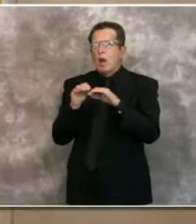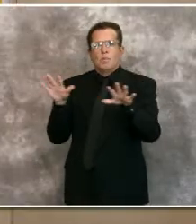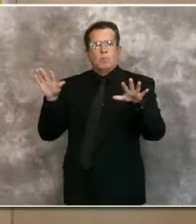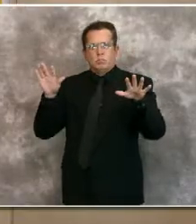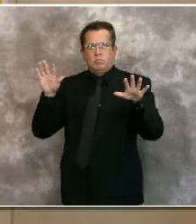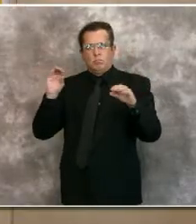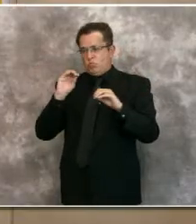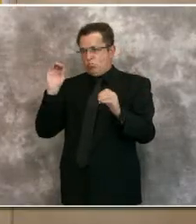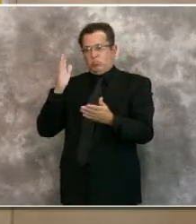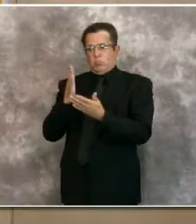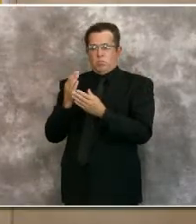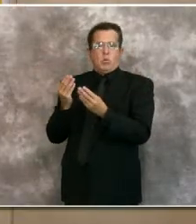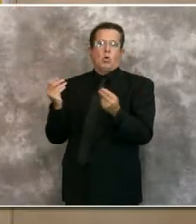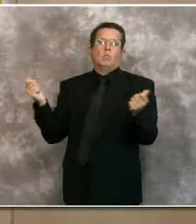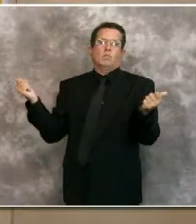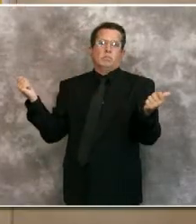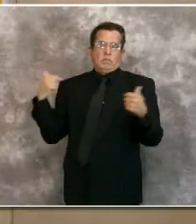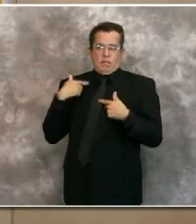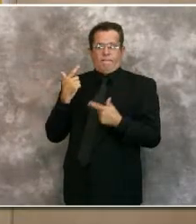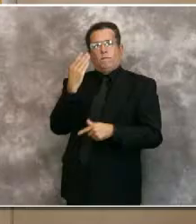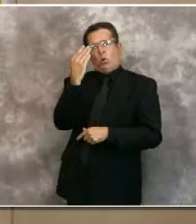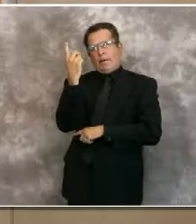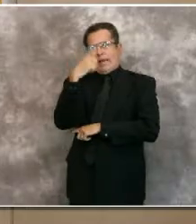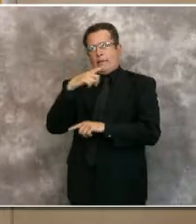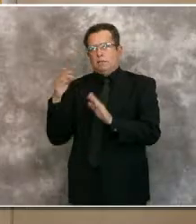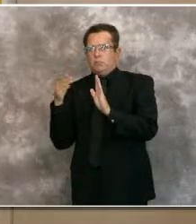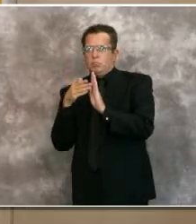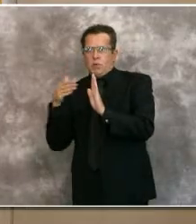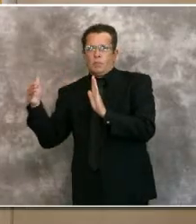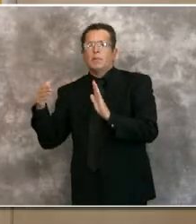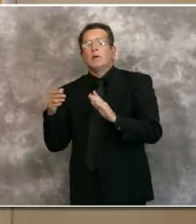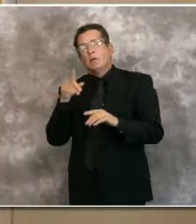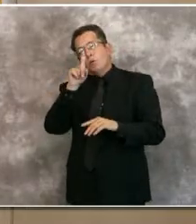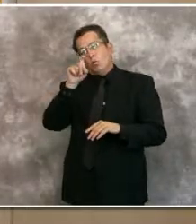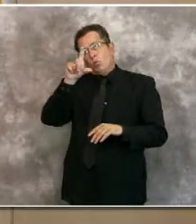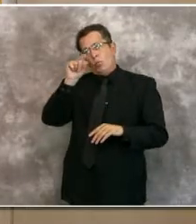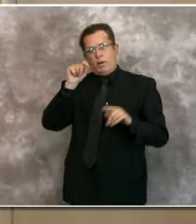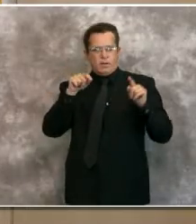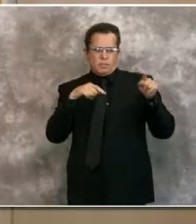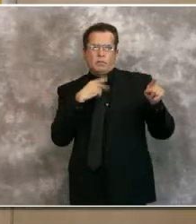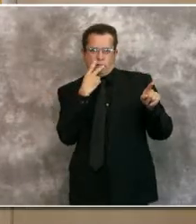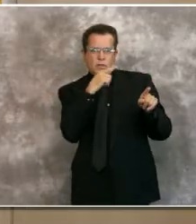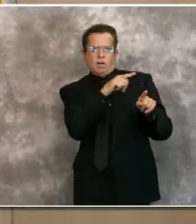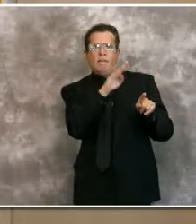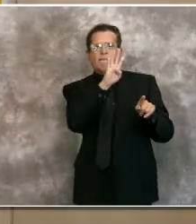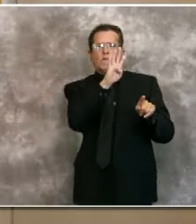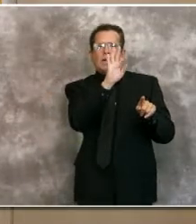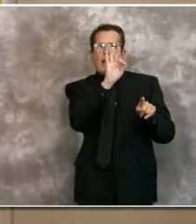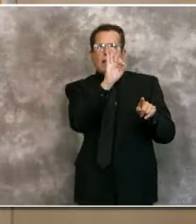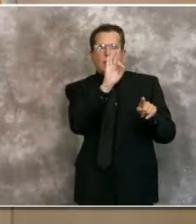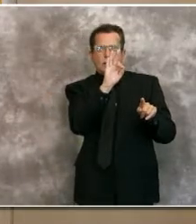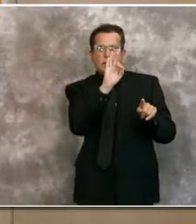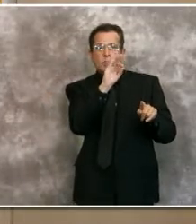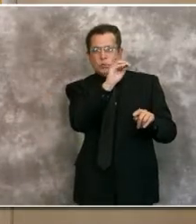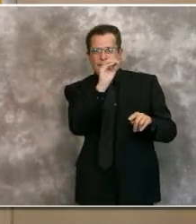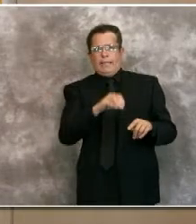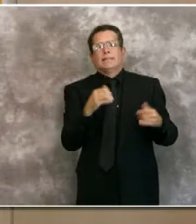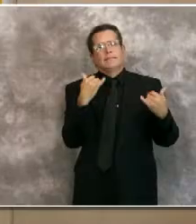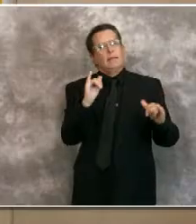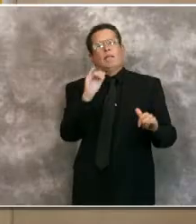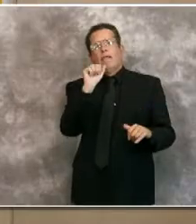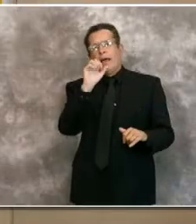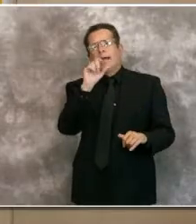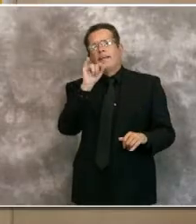cases in the past 14 days or longer. And of the 120 outbreaks, 59 or 49% are still active.